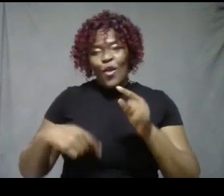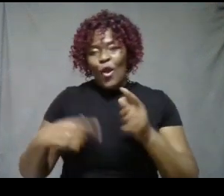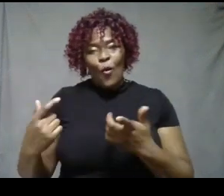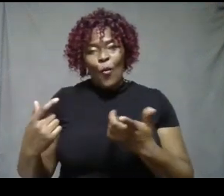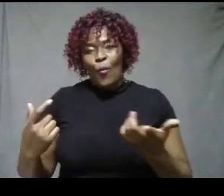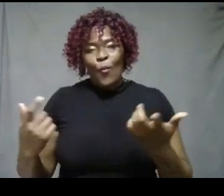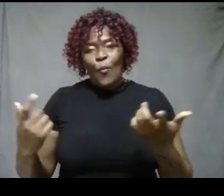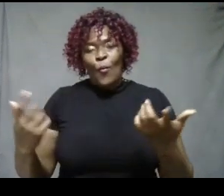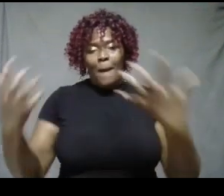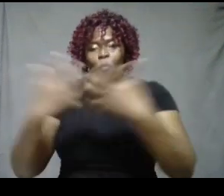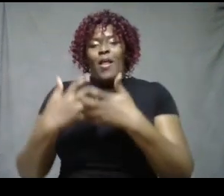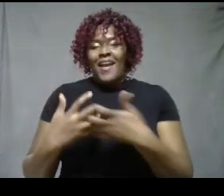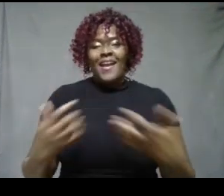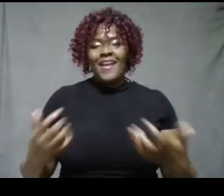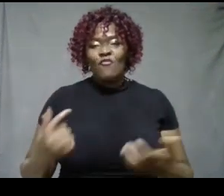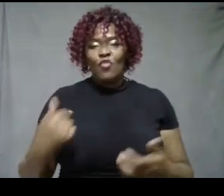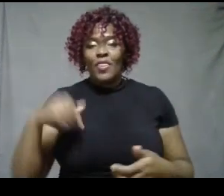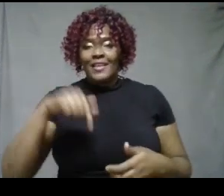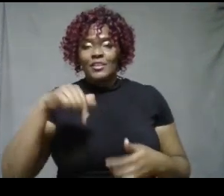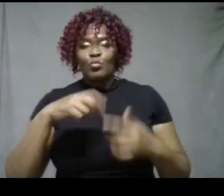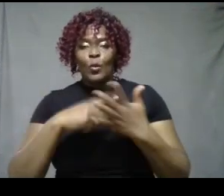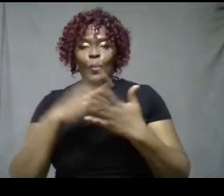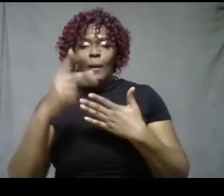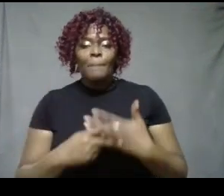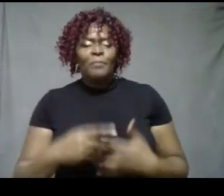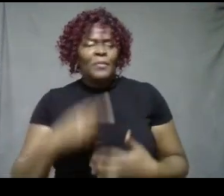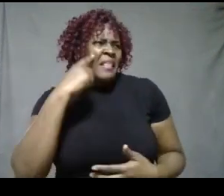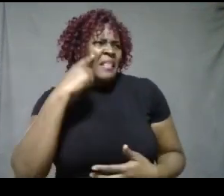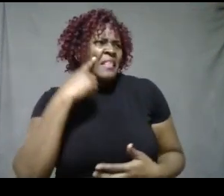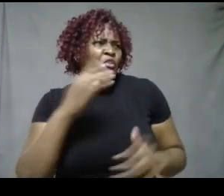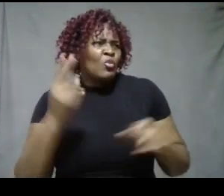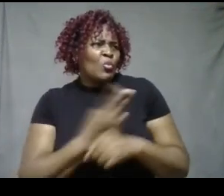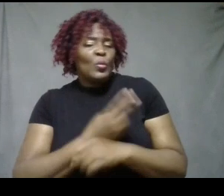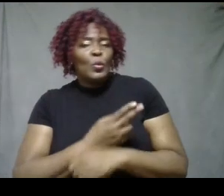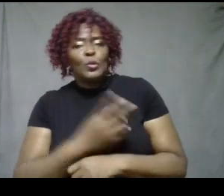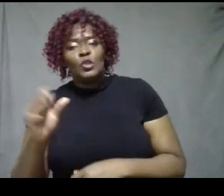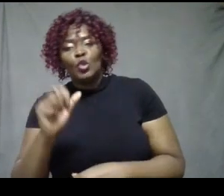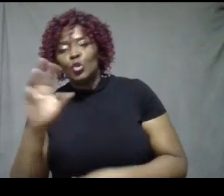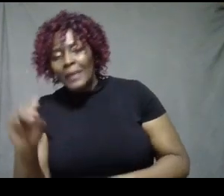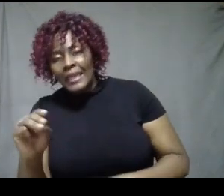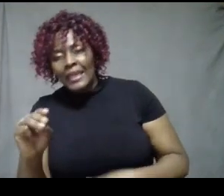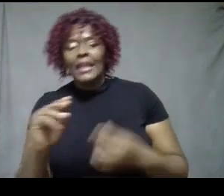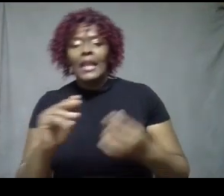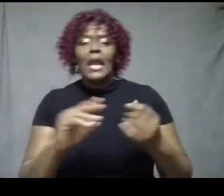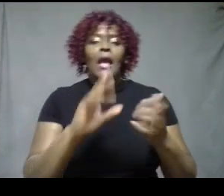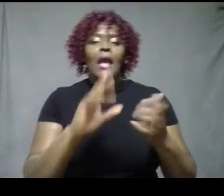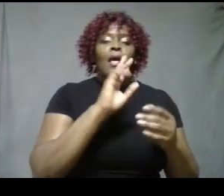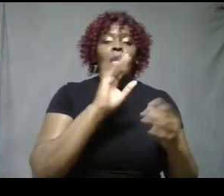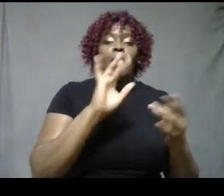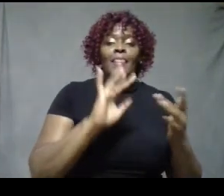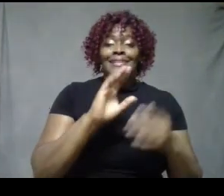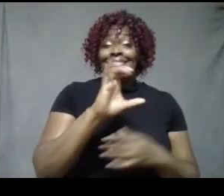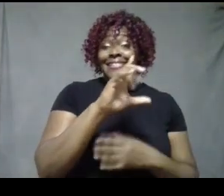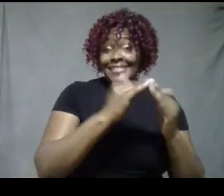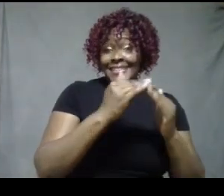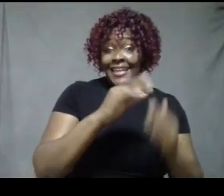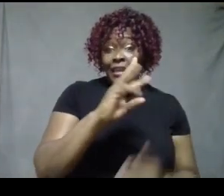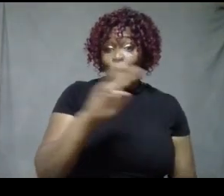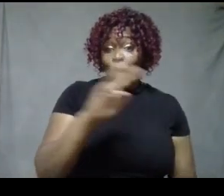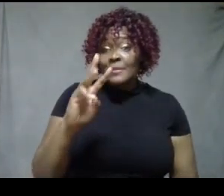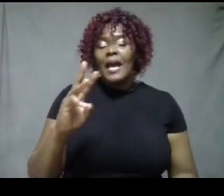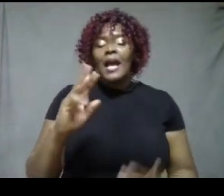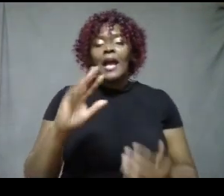obviously social media, newsletters, the city website, as well as word of mouth advertising, the commissioner for each district